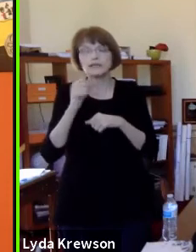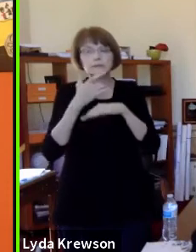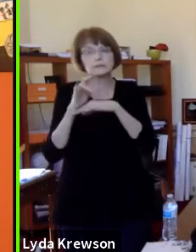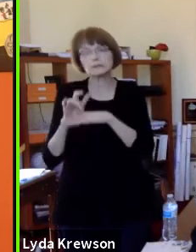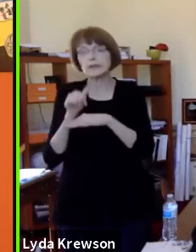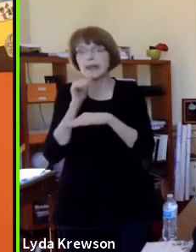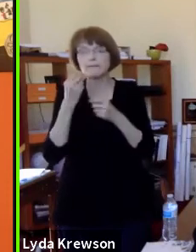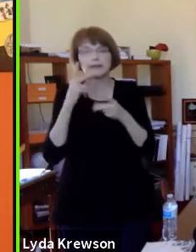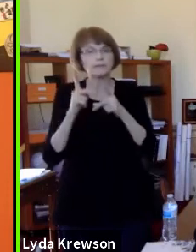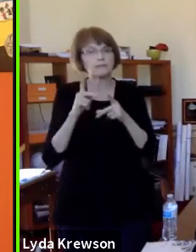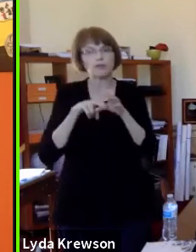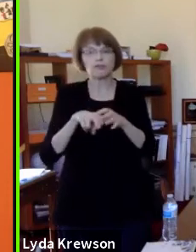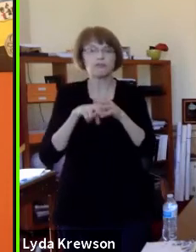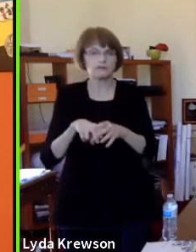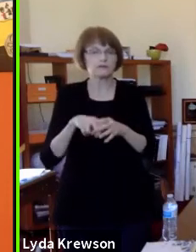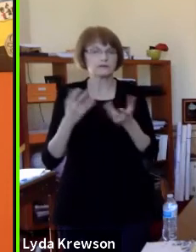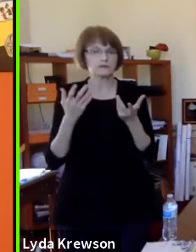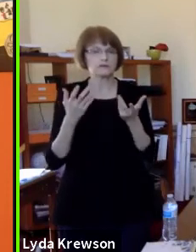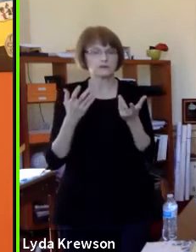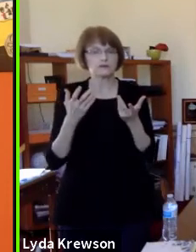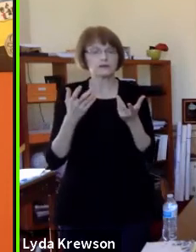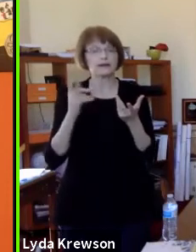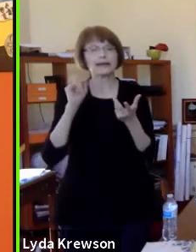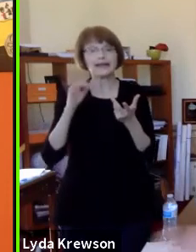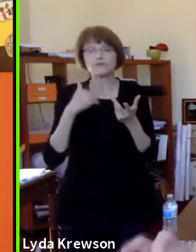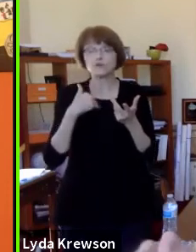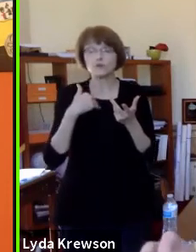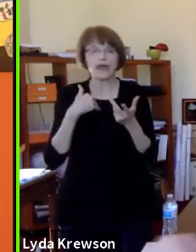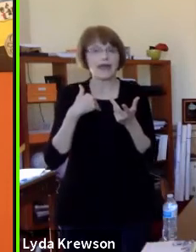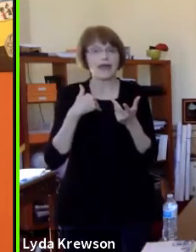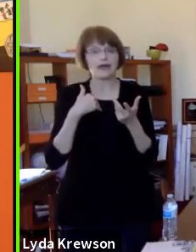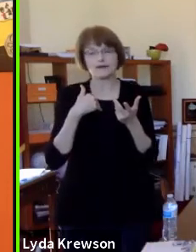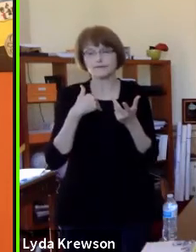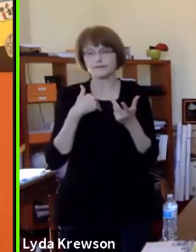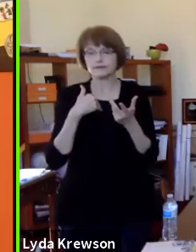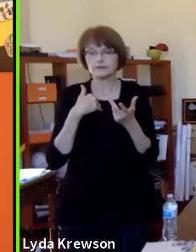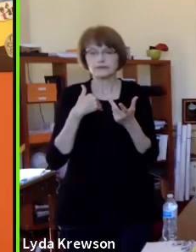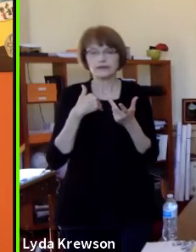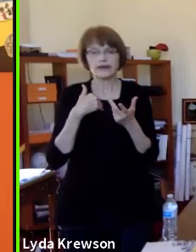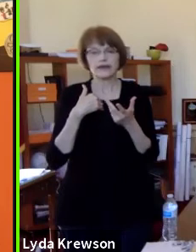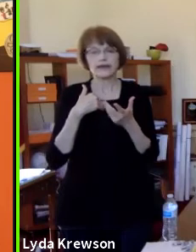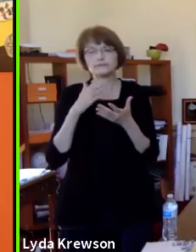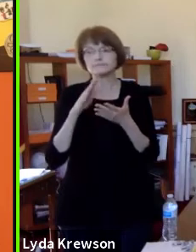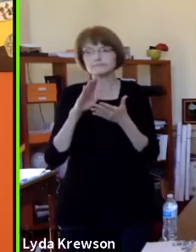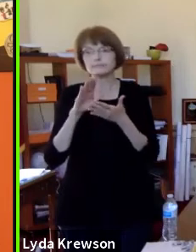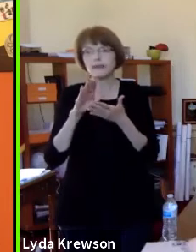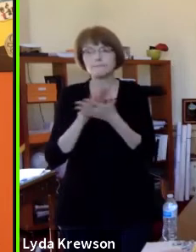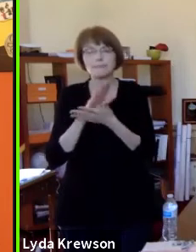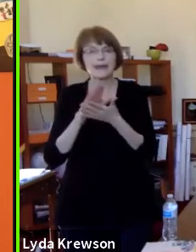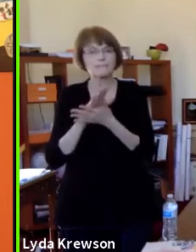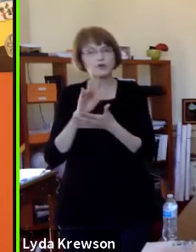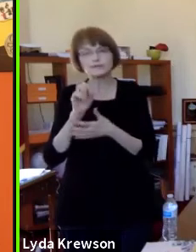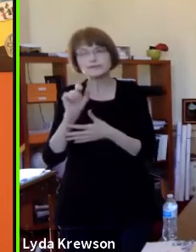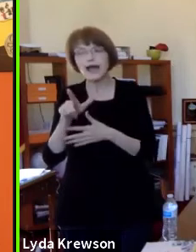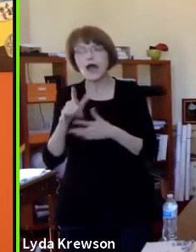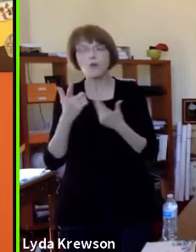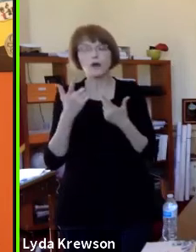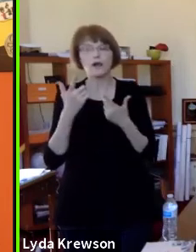work. And again, you should, if you have a wipe or a paper towel, maybe even with just some